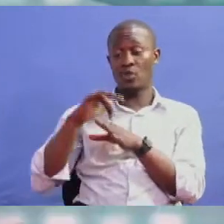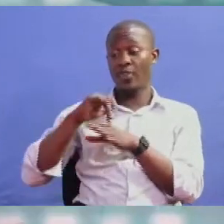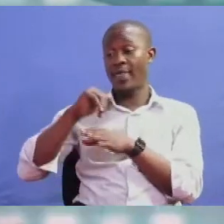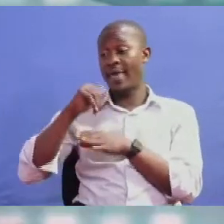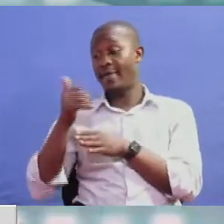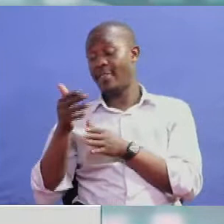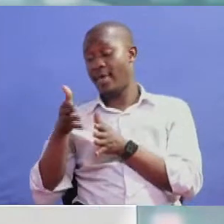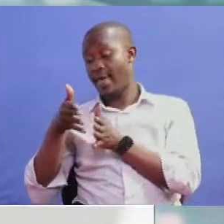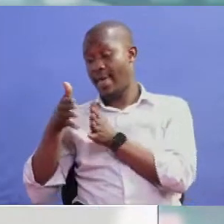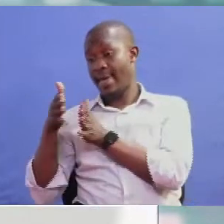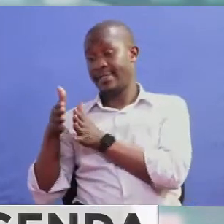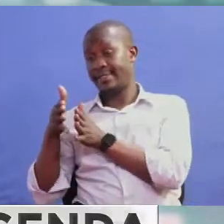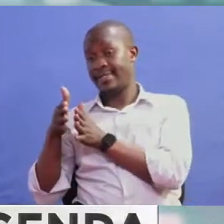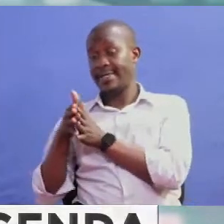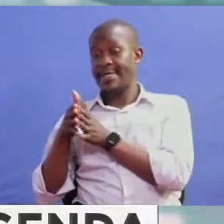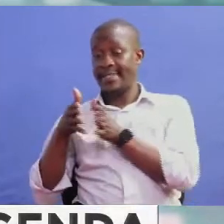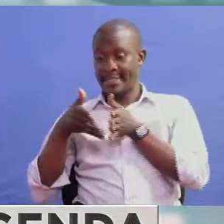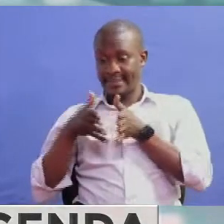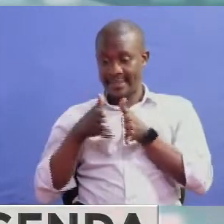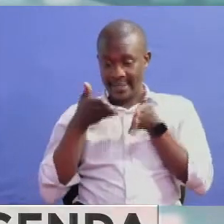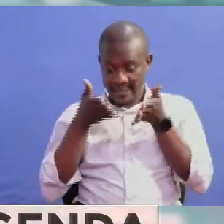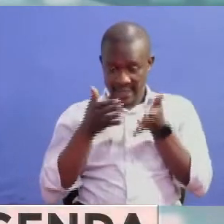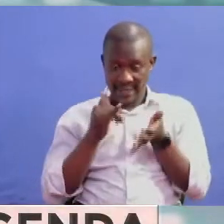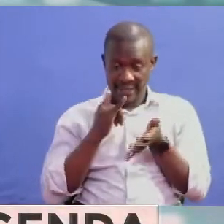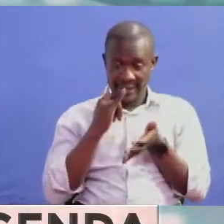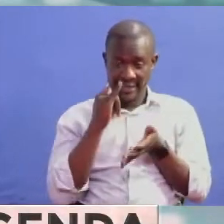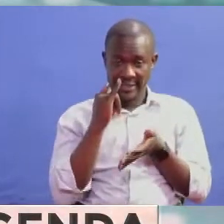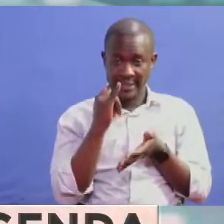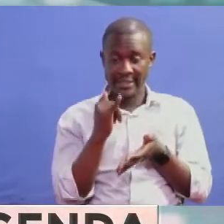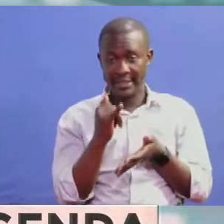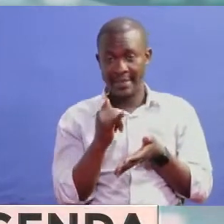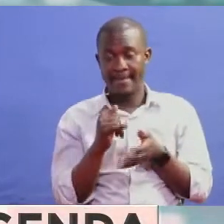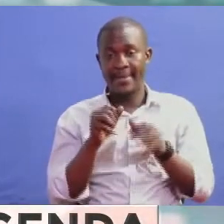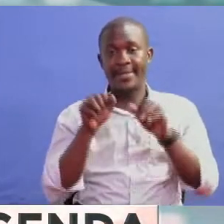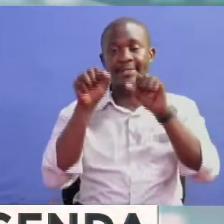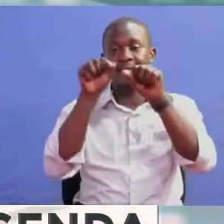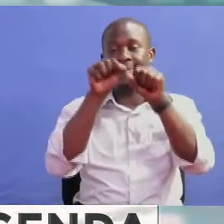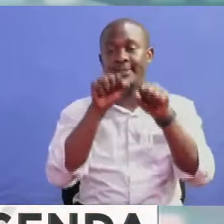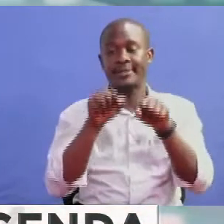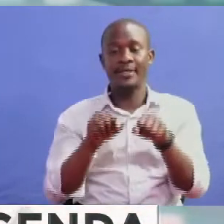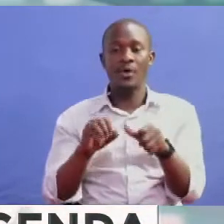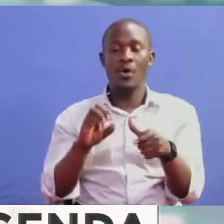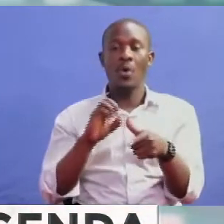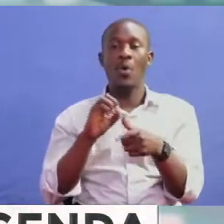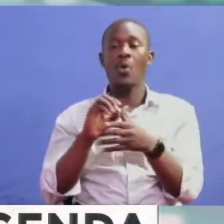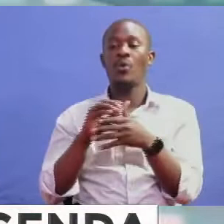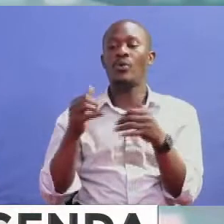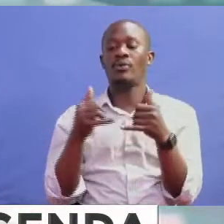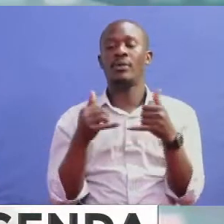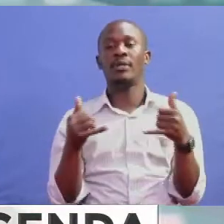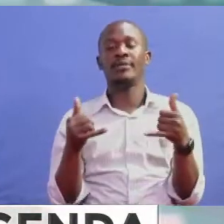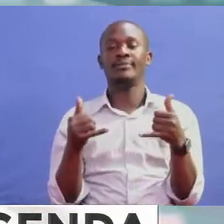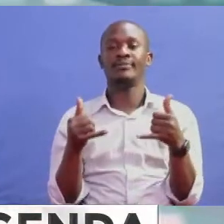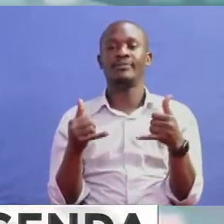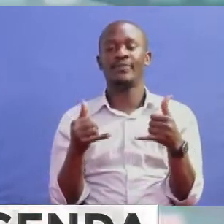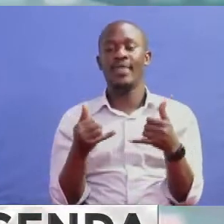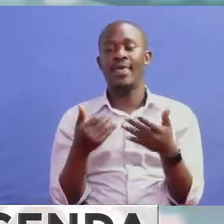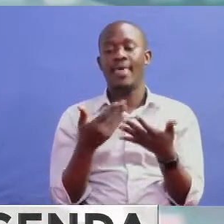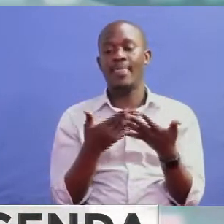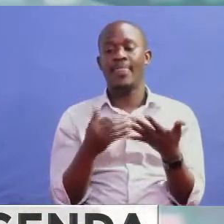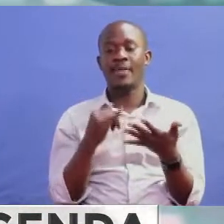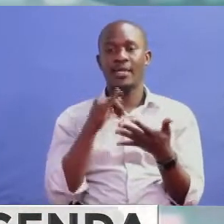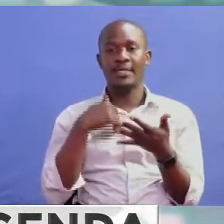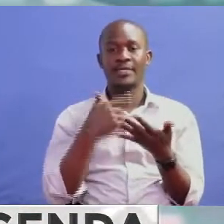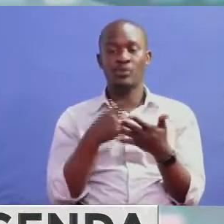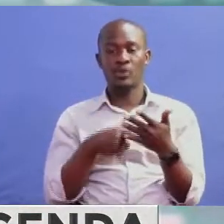end, only that the channel here is a system or it's online. The thing is, what